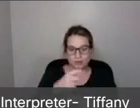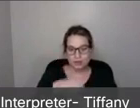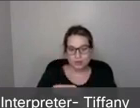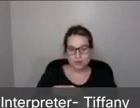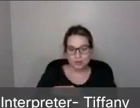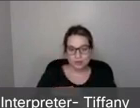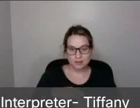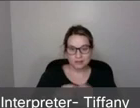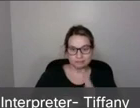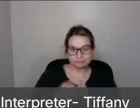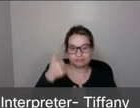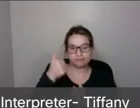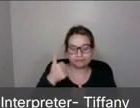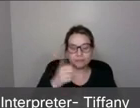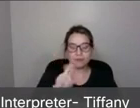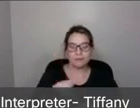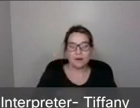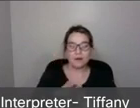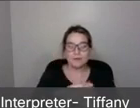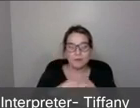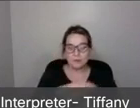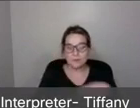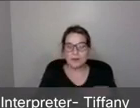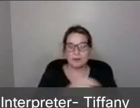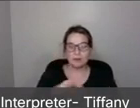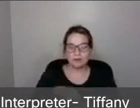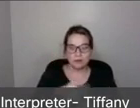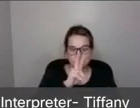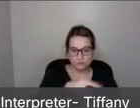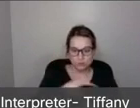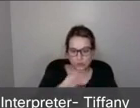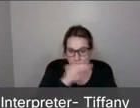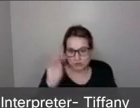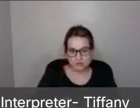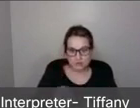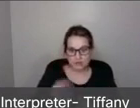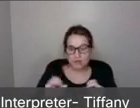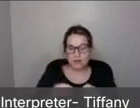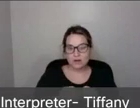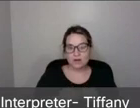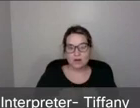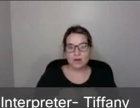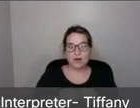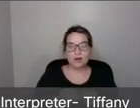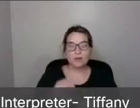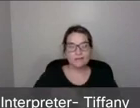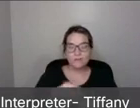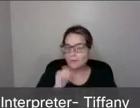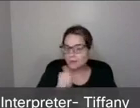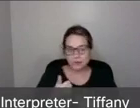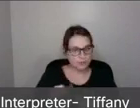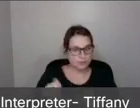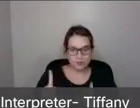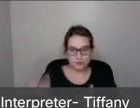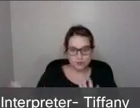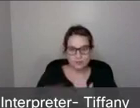American vote. They would have 22% of the votes in the district, but no chance of electing their candidates.